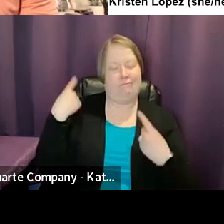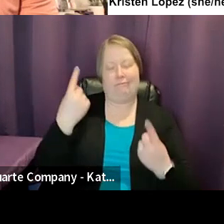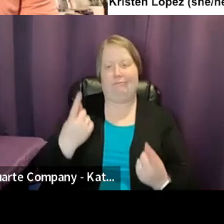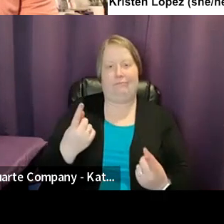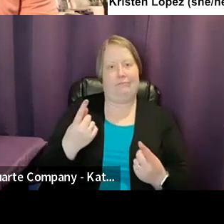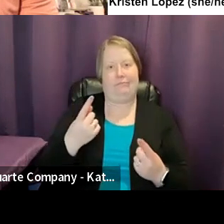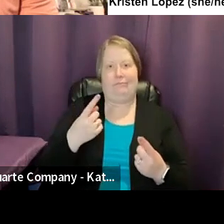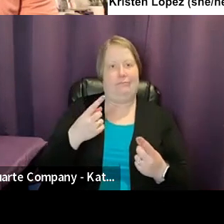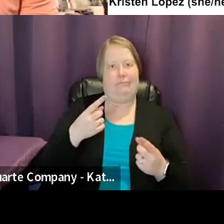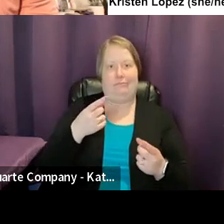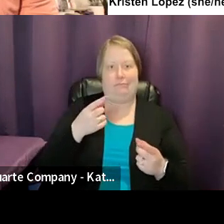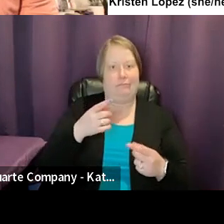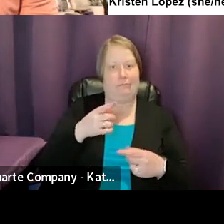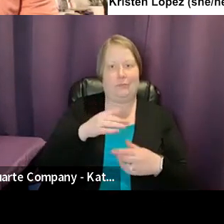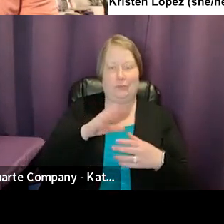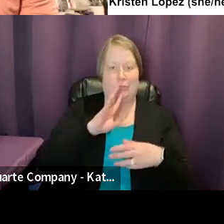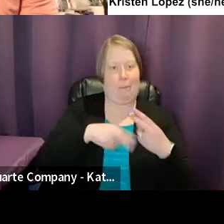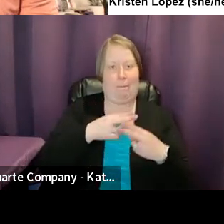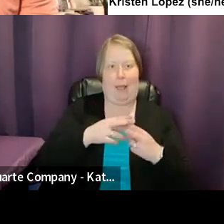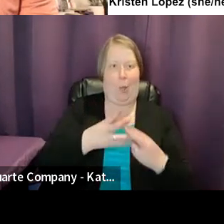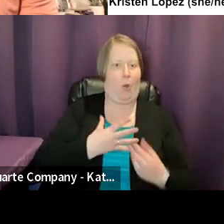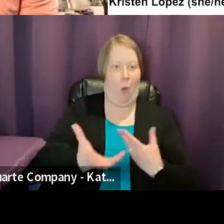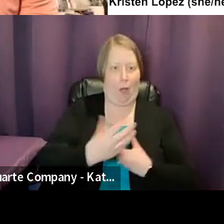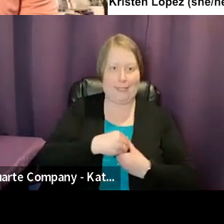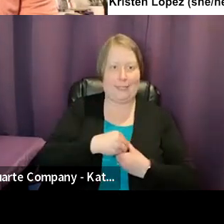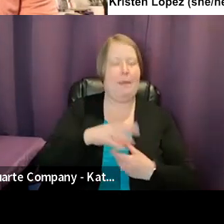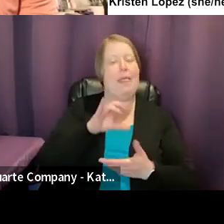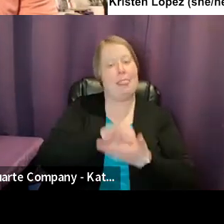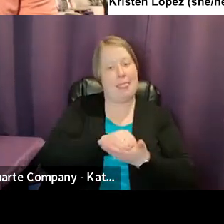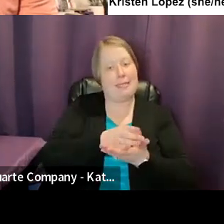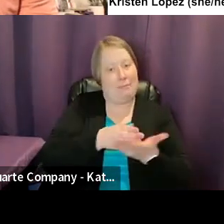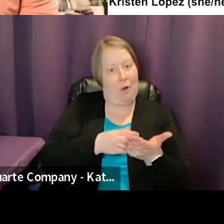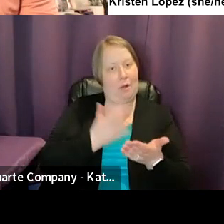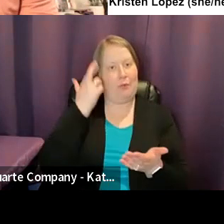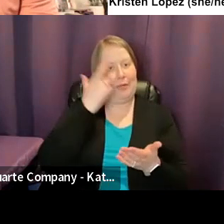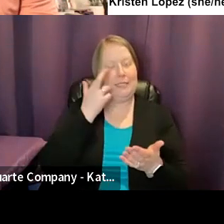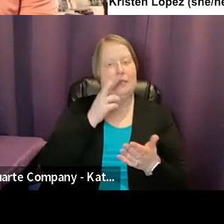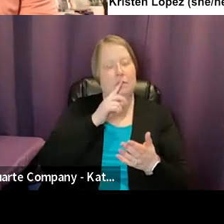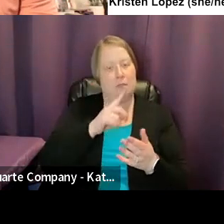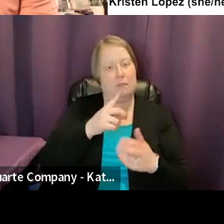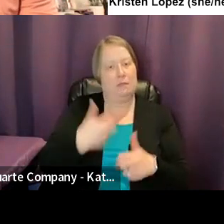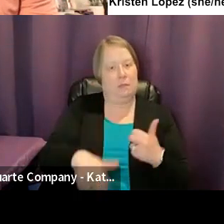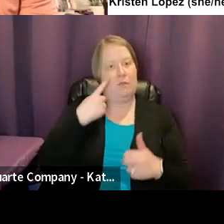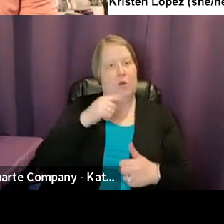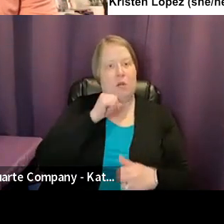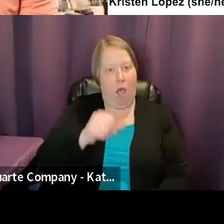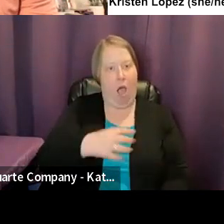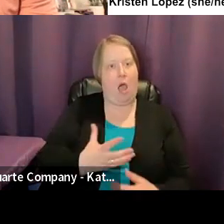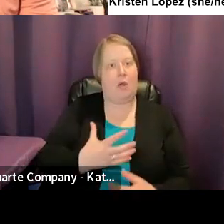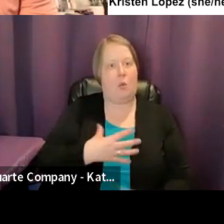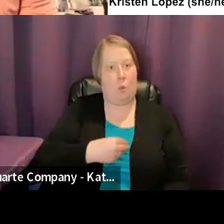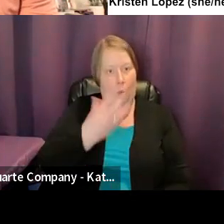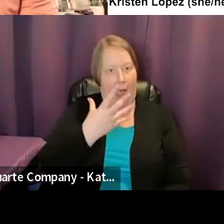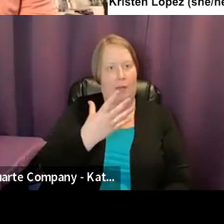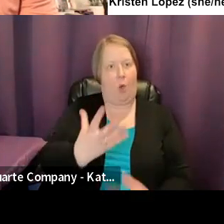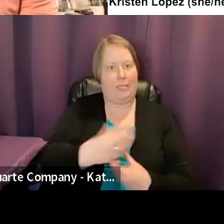around autism. And it's part of why it's such a struggle for non-white autistic people to get diagnosed in the